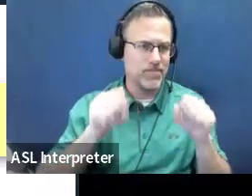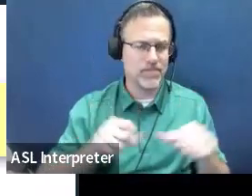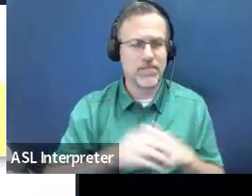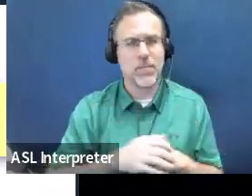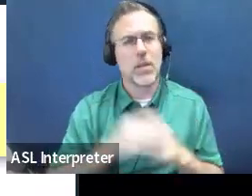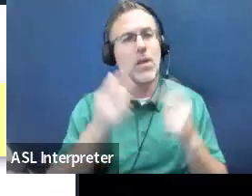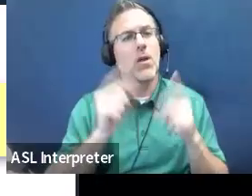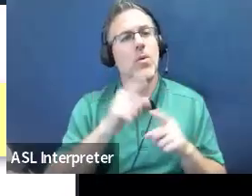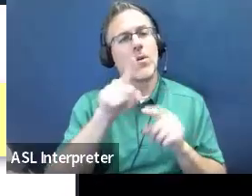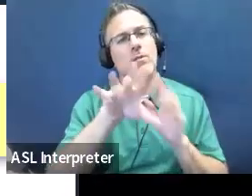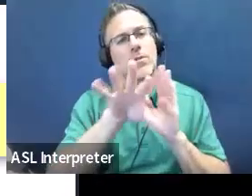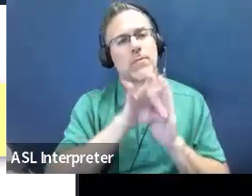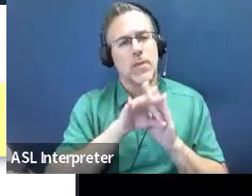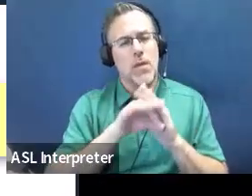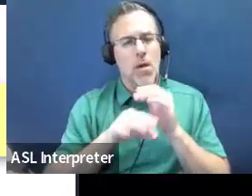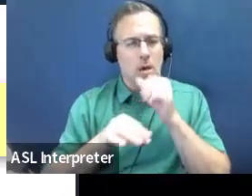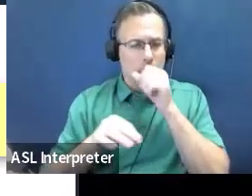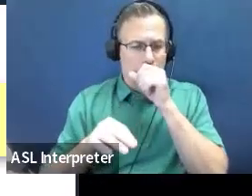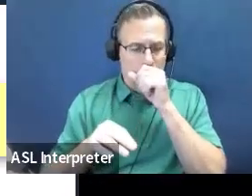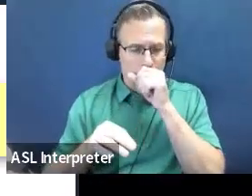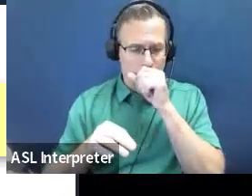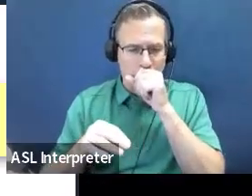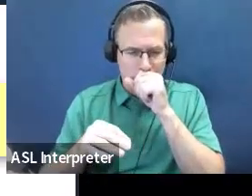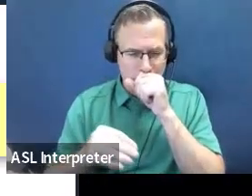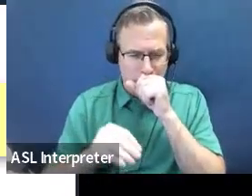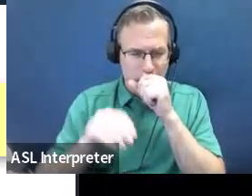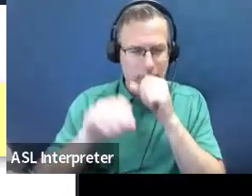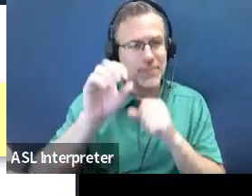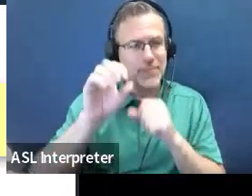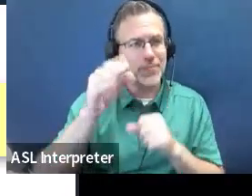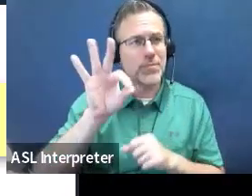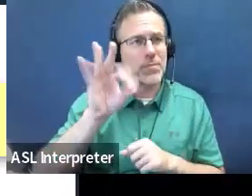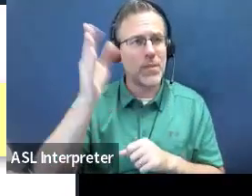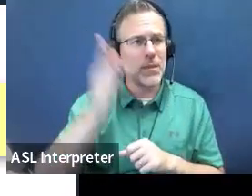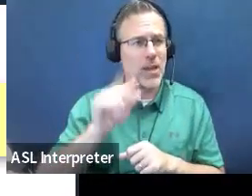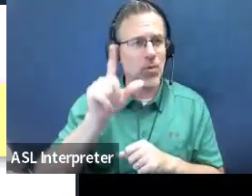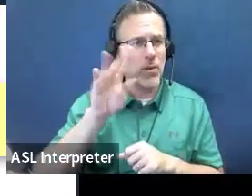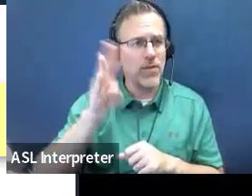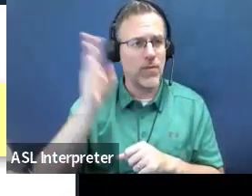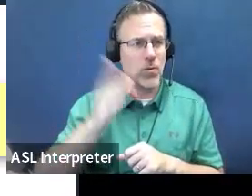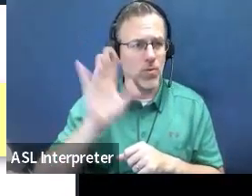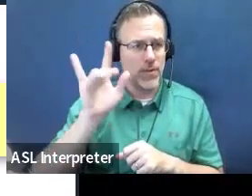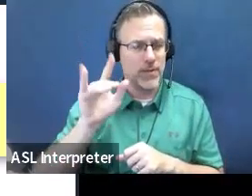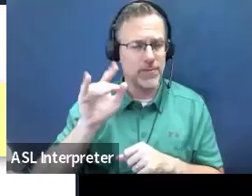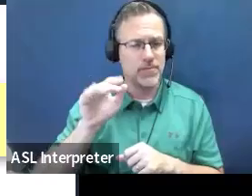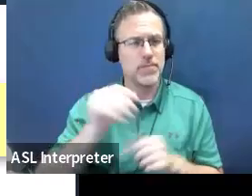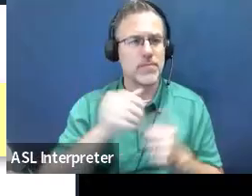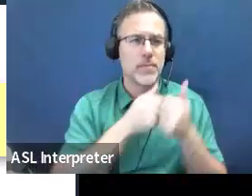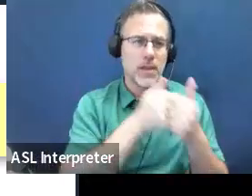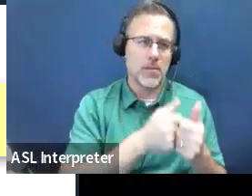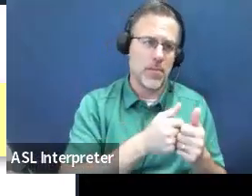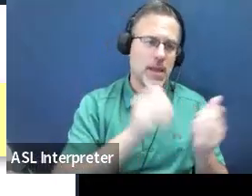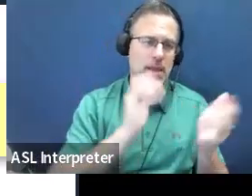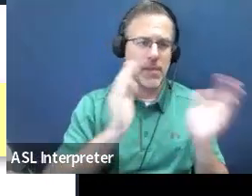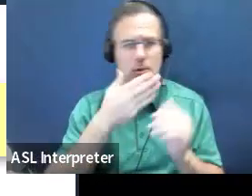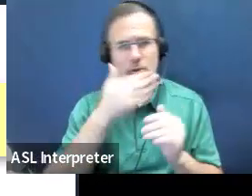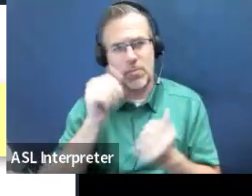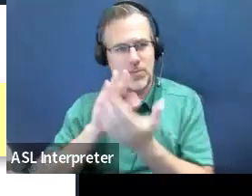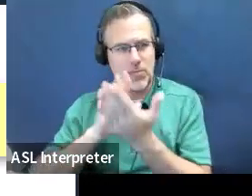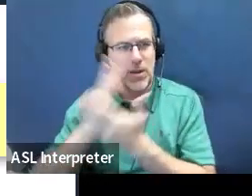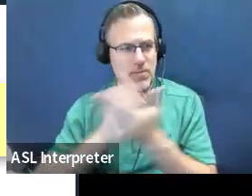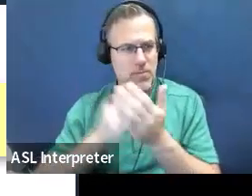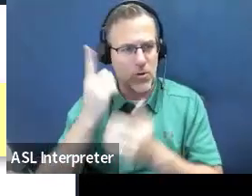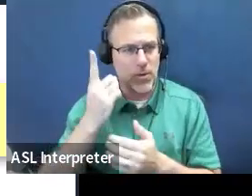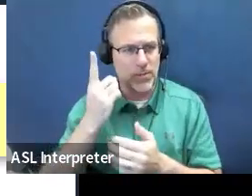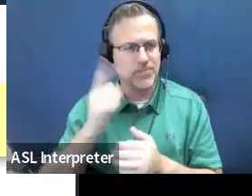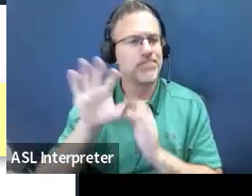you select today's training, it is today, which is 9/24/25, and it's compliant versus best practice part 1. So